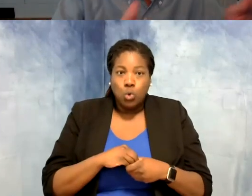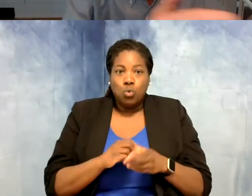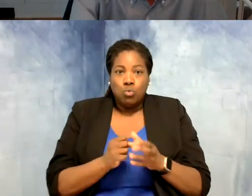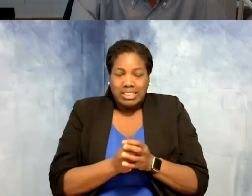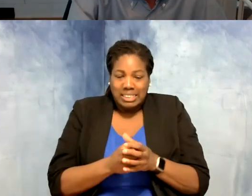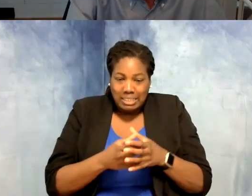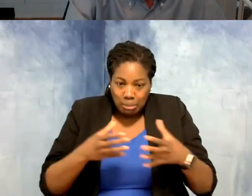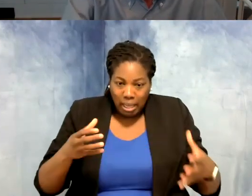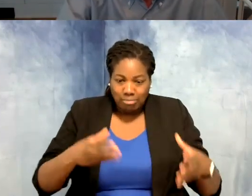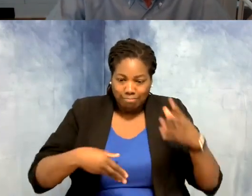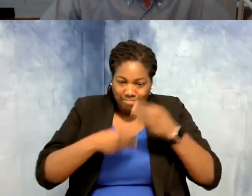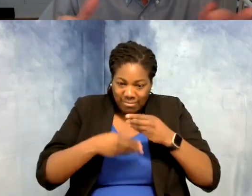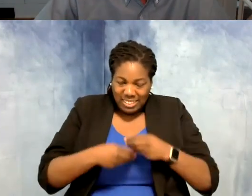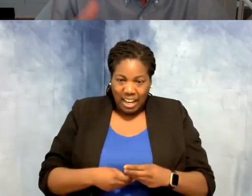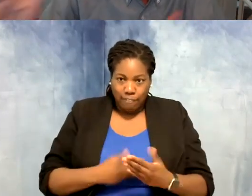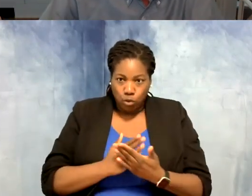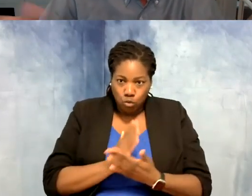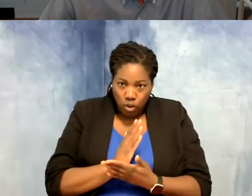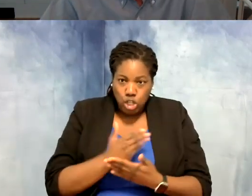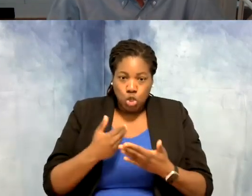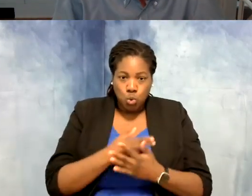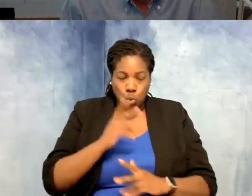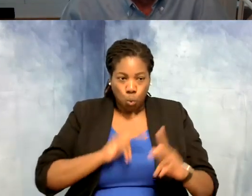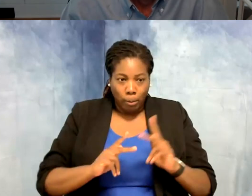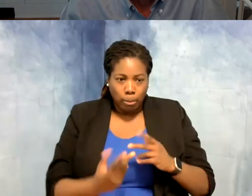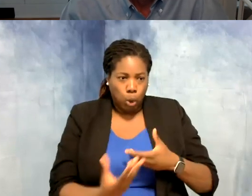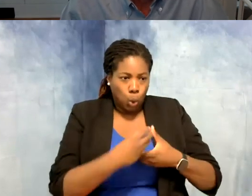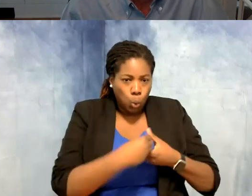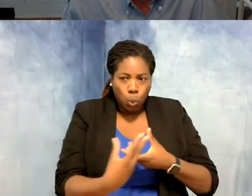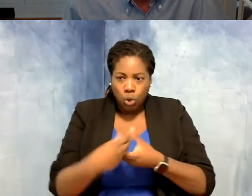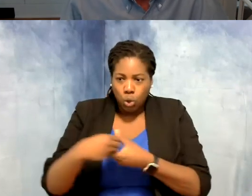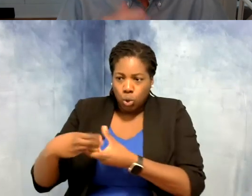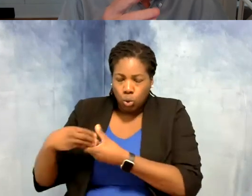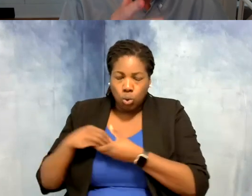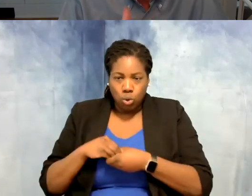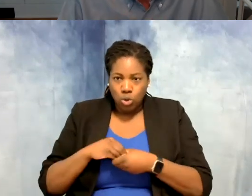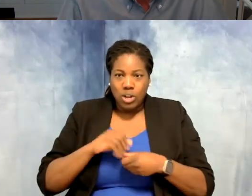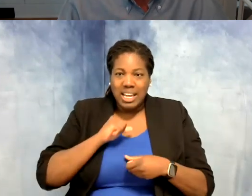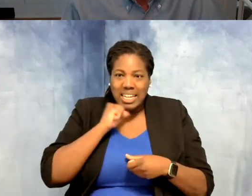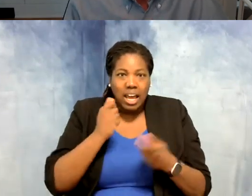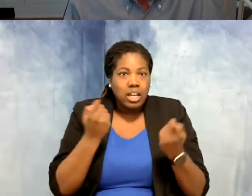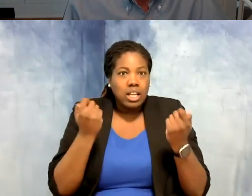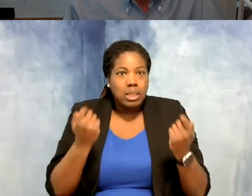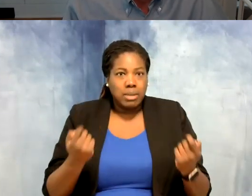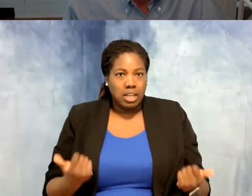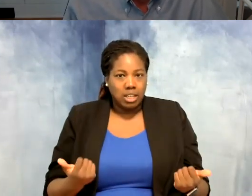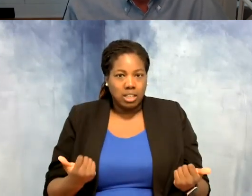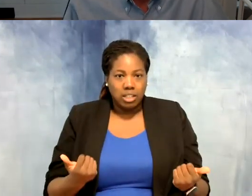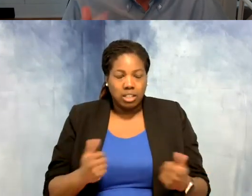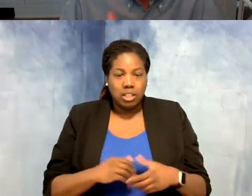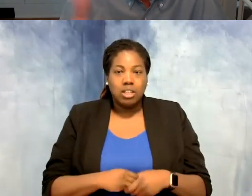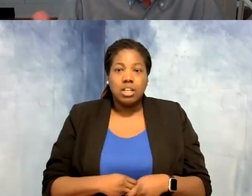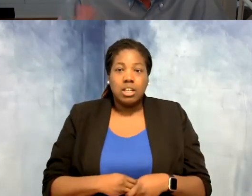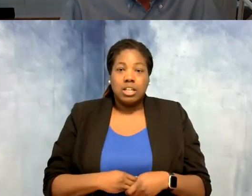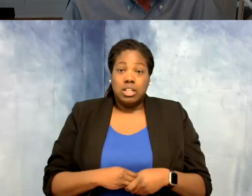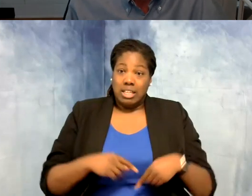rights, the extension of rights to new people or to new new claims, not the elimination of a right. And